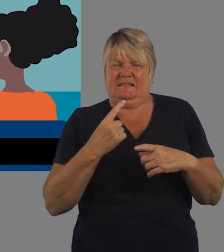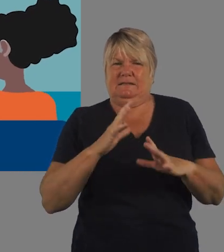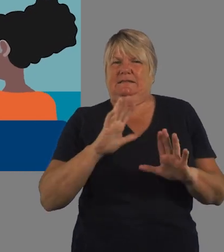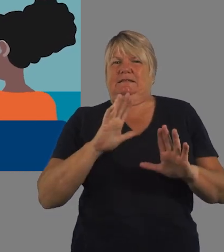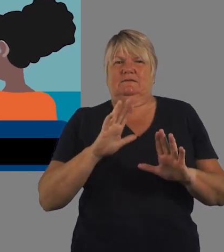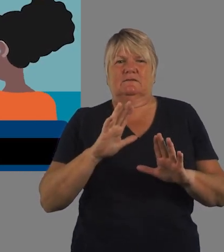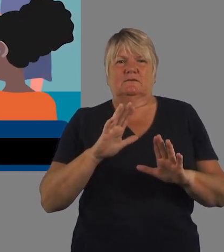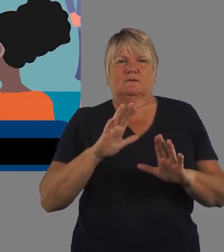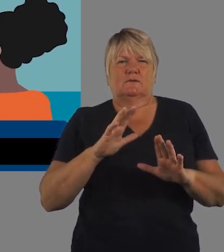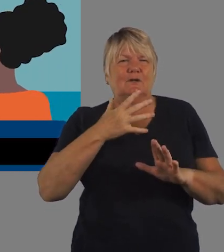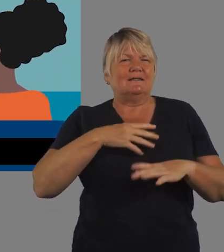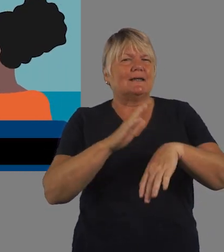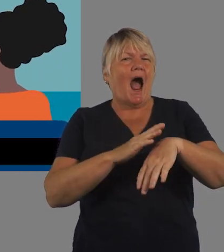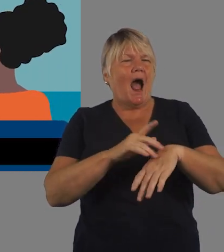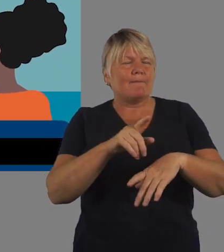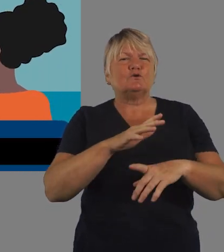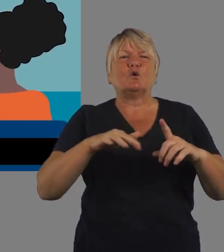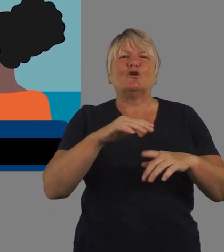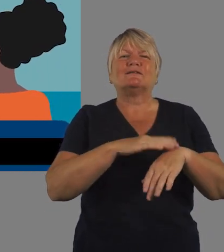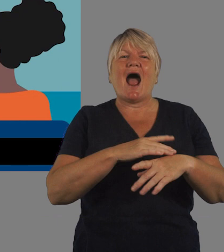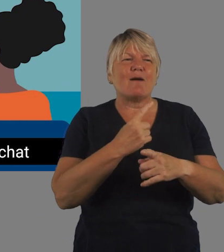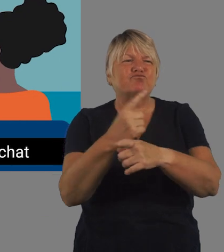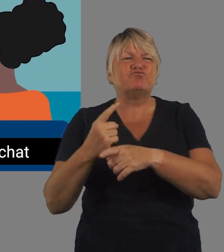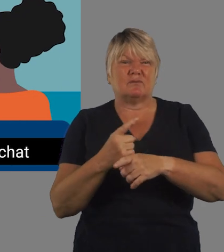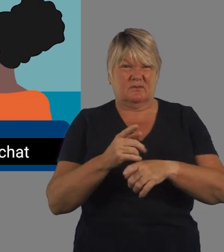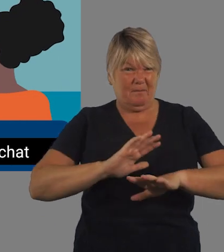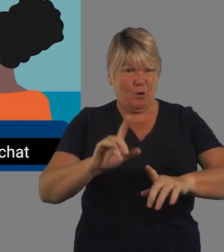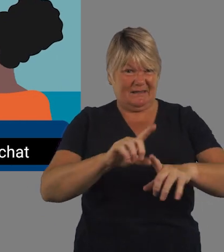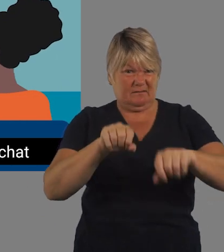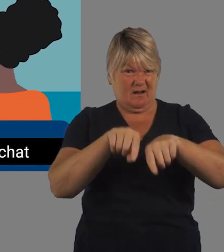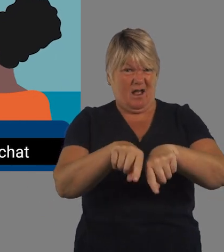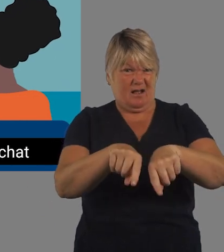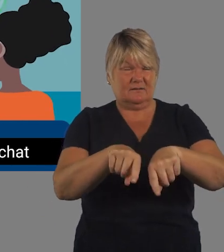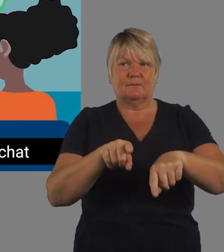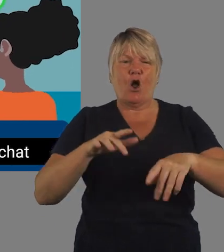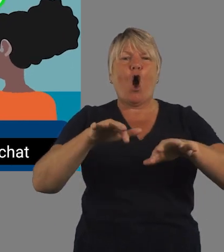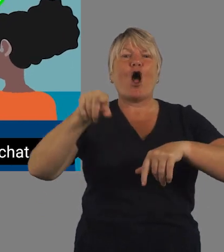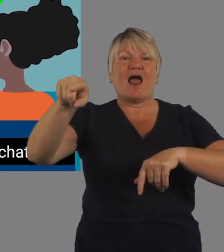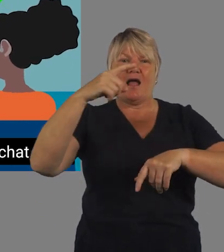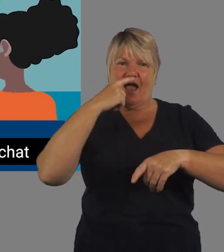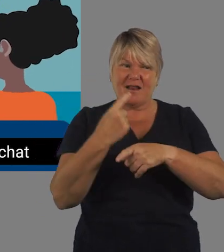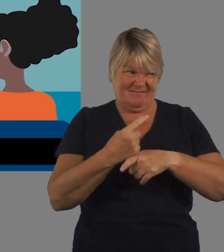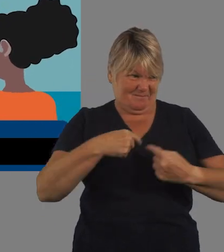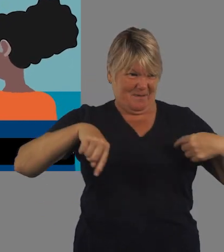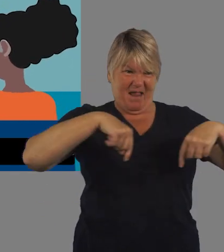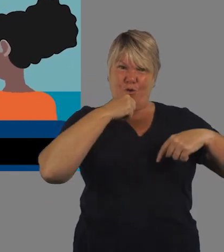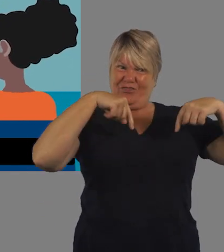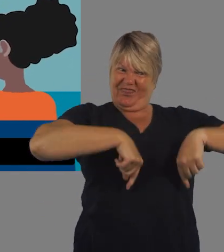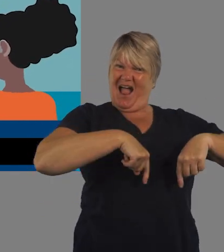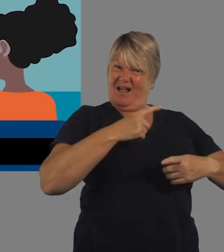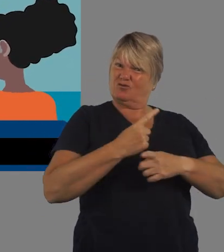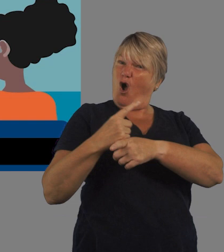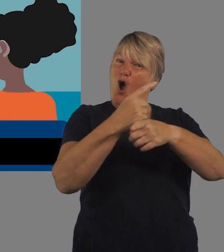up. It can really help to build in social time before the meeting starts, where online participants can chat with people in